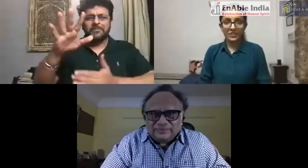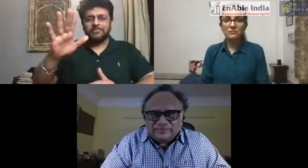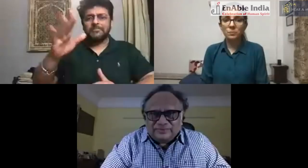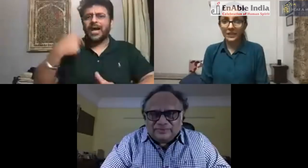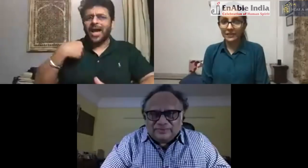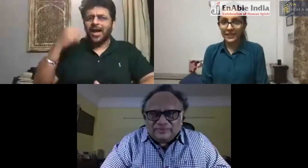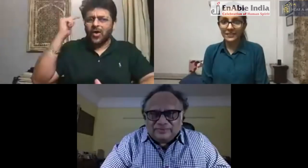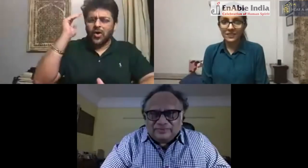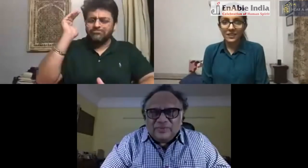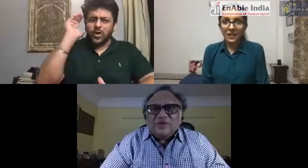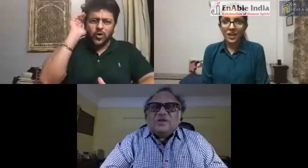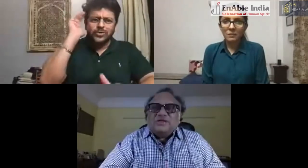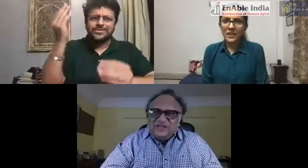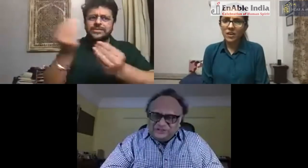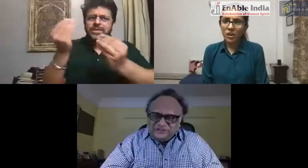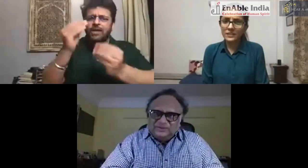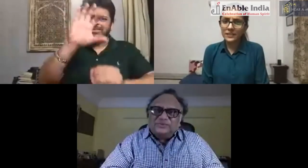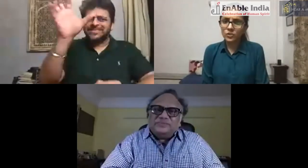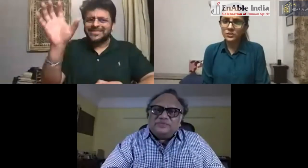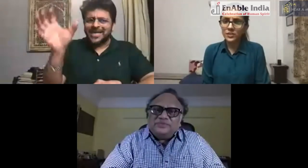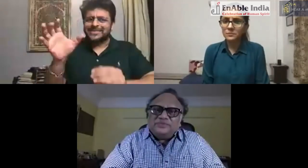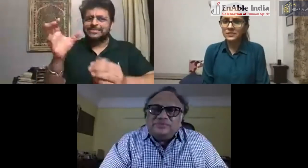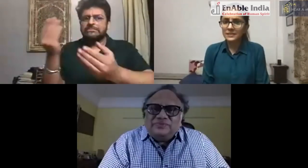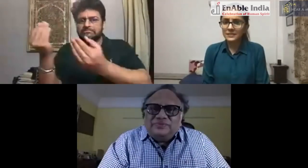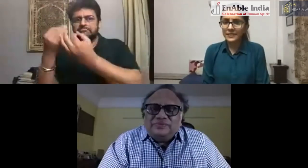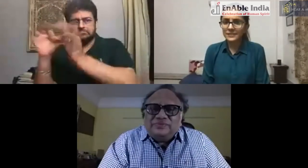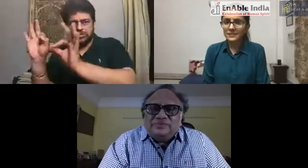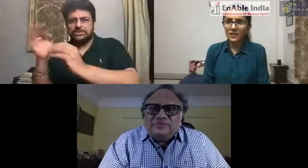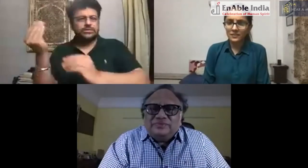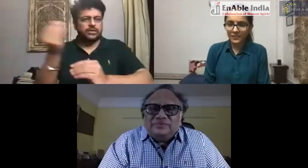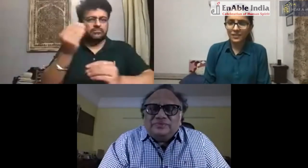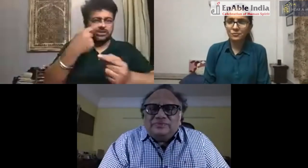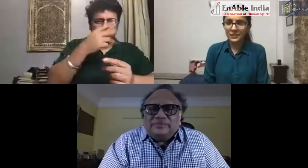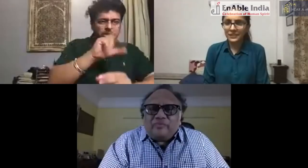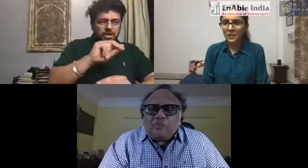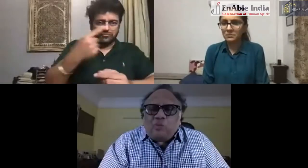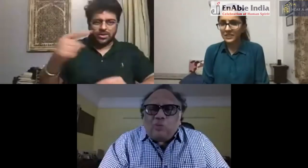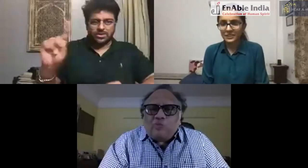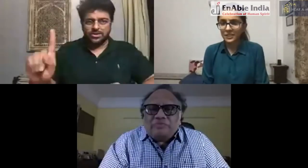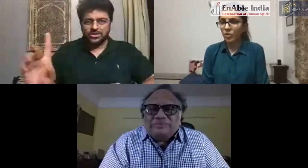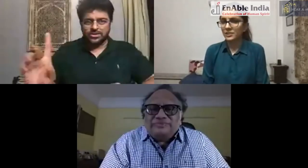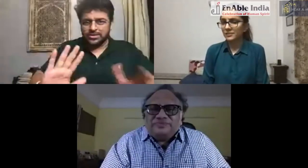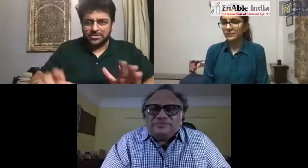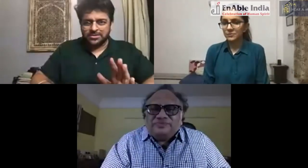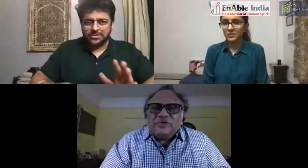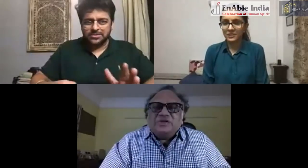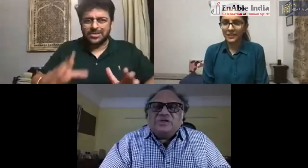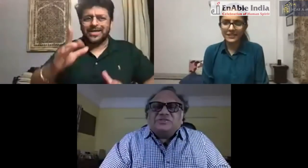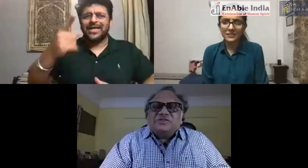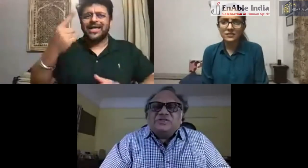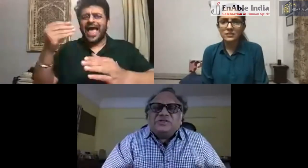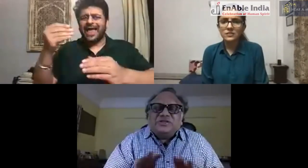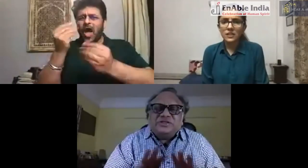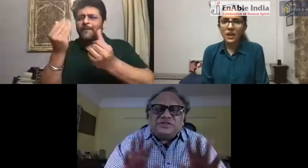so we have to pay, right? But I Yes, heard that, some states there are free, some states they're not giving it for free,